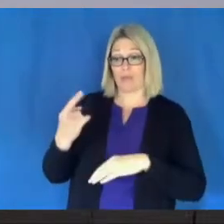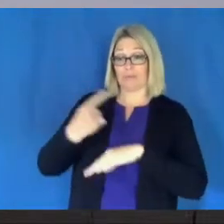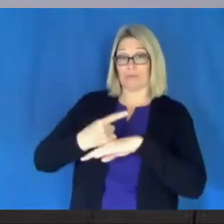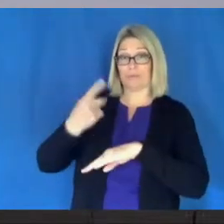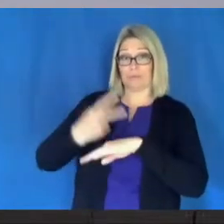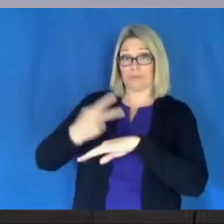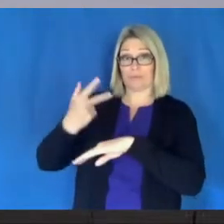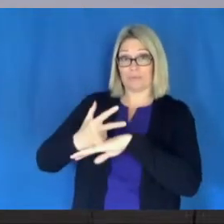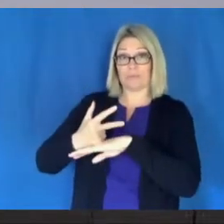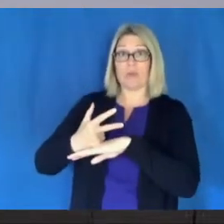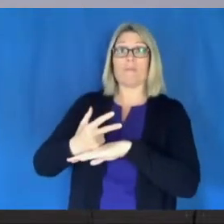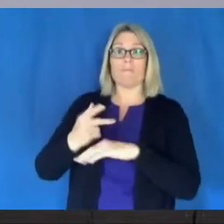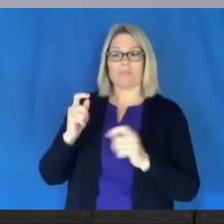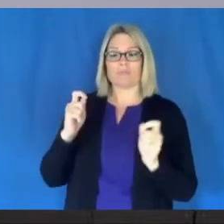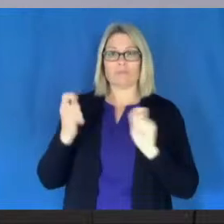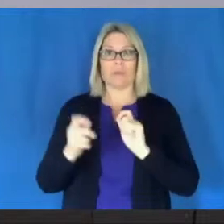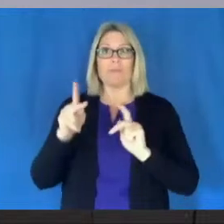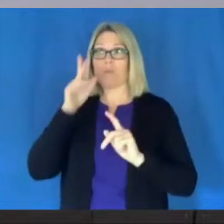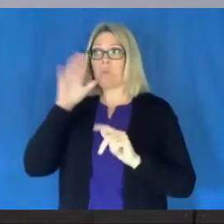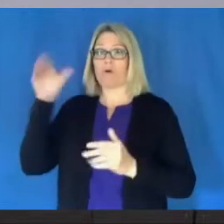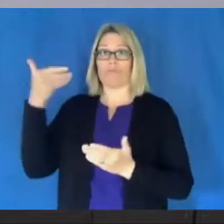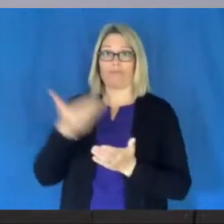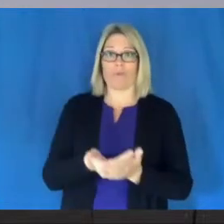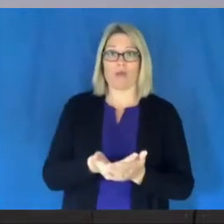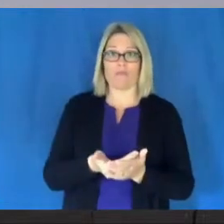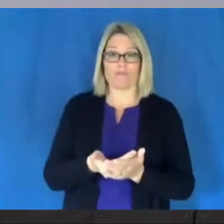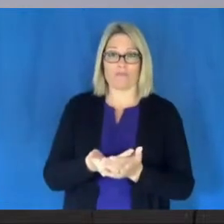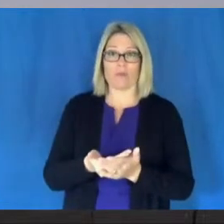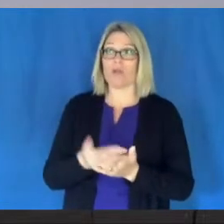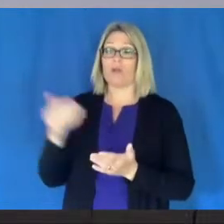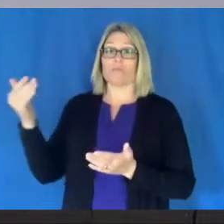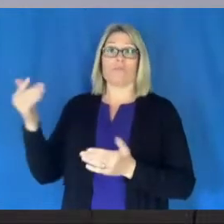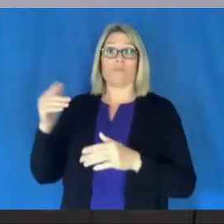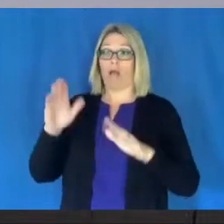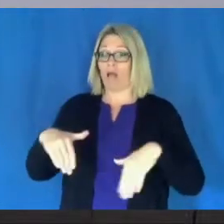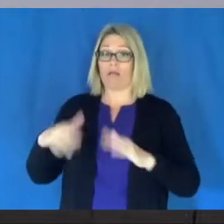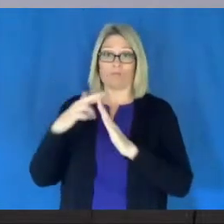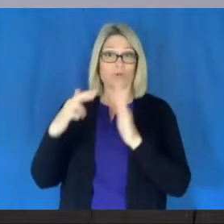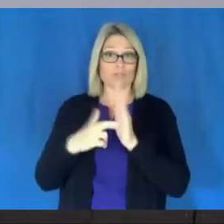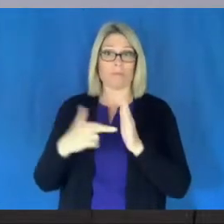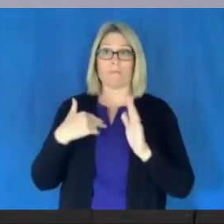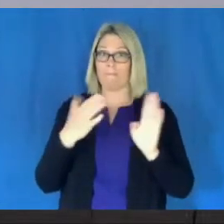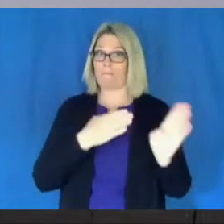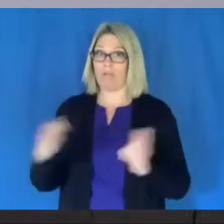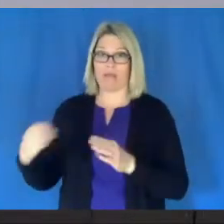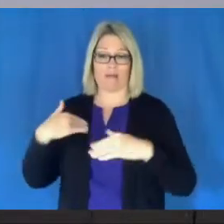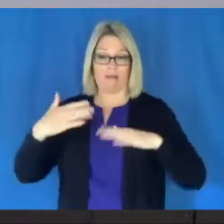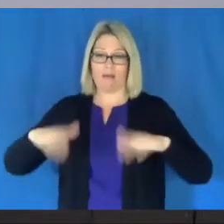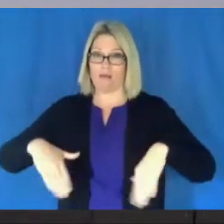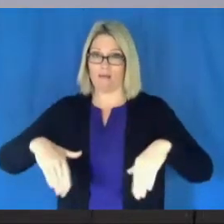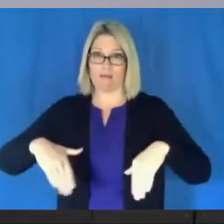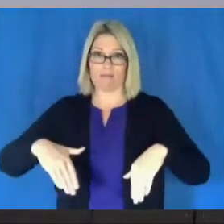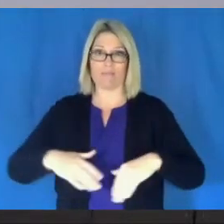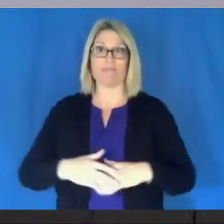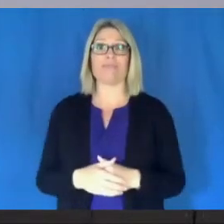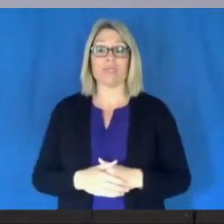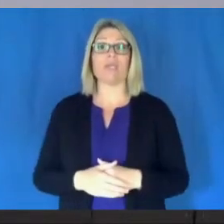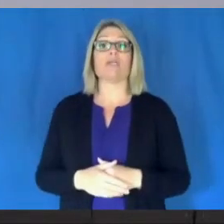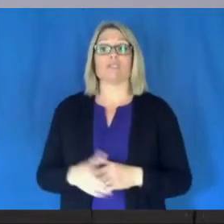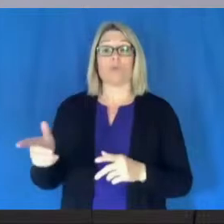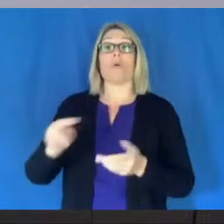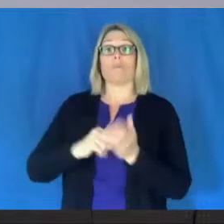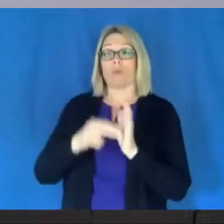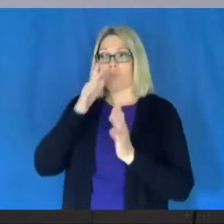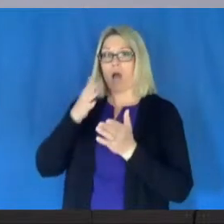some island residents will be arriving home and will not have had an opportunity to register their self-isolation plan. In these cases, individuals will be